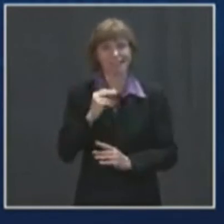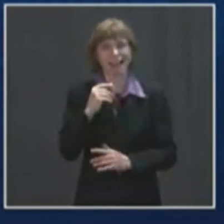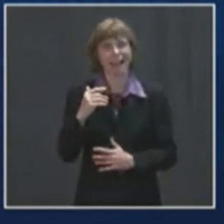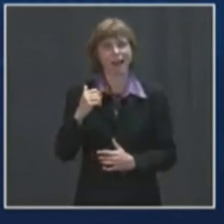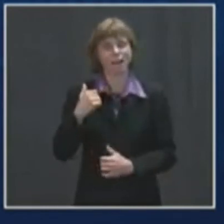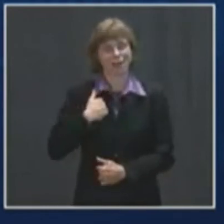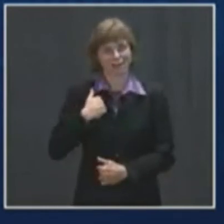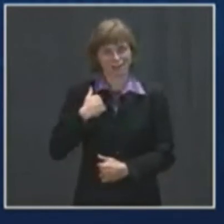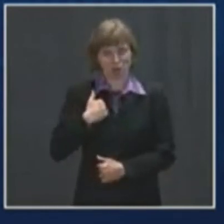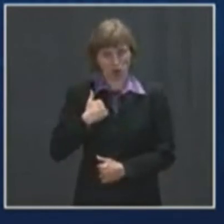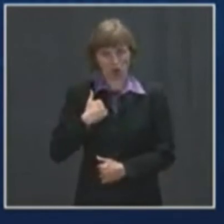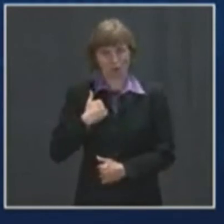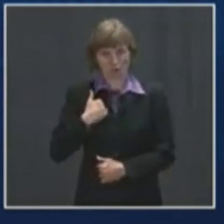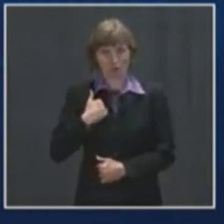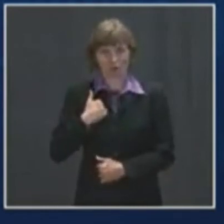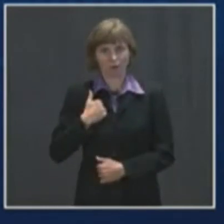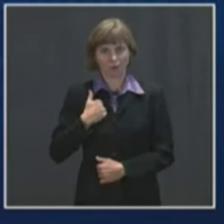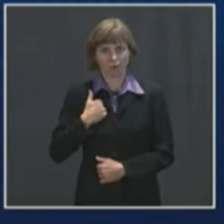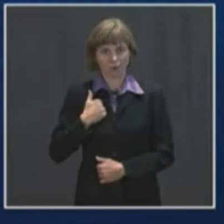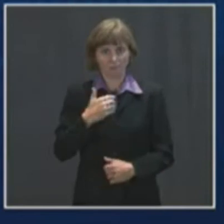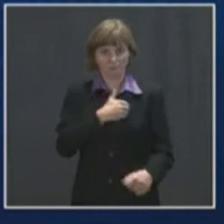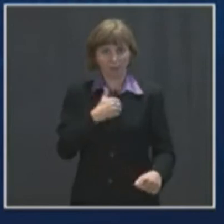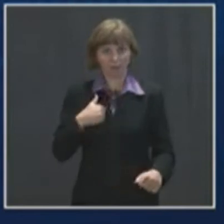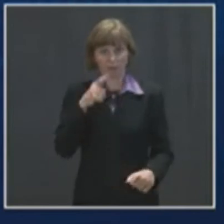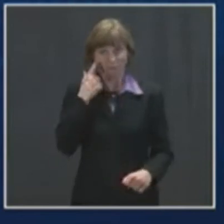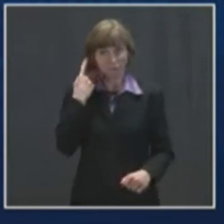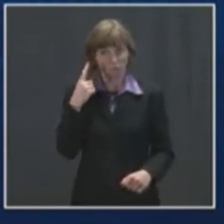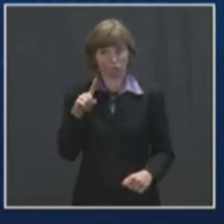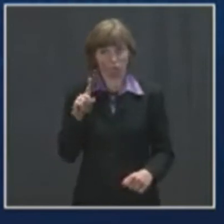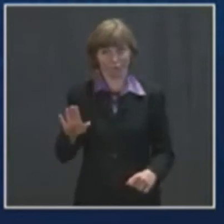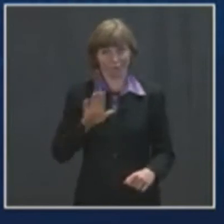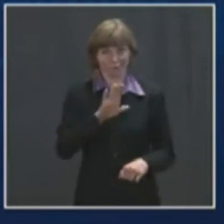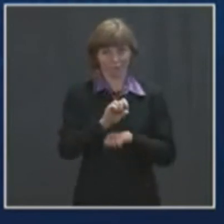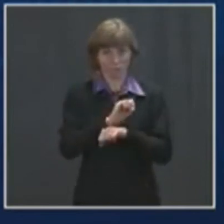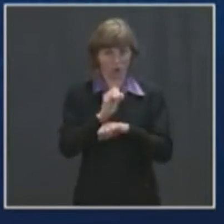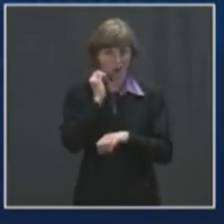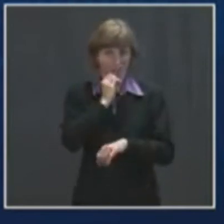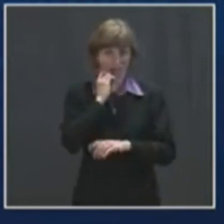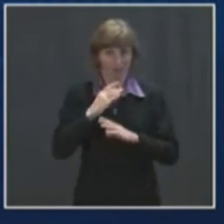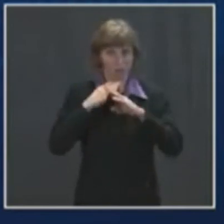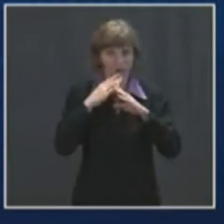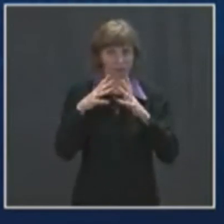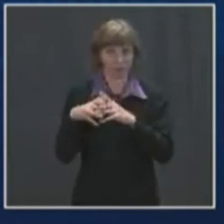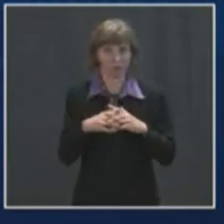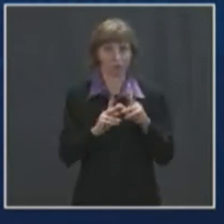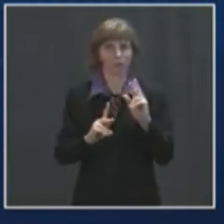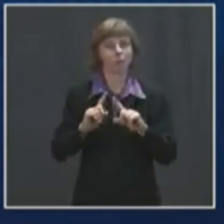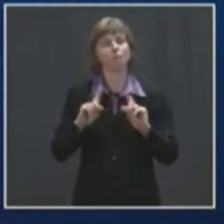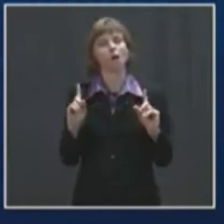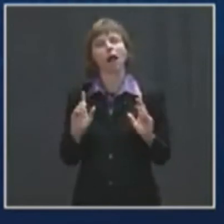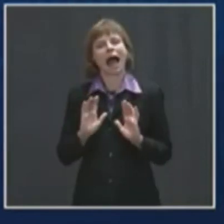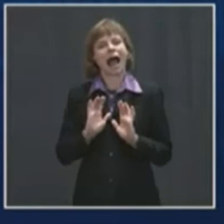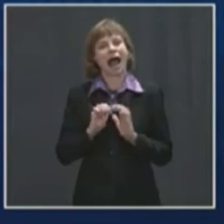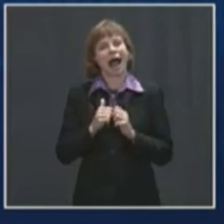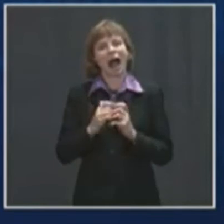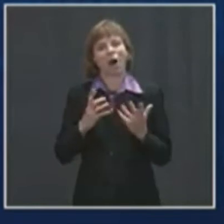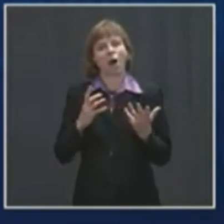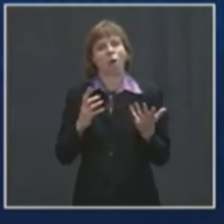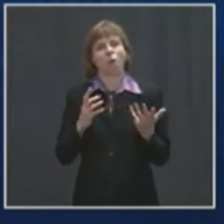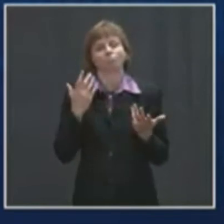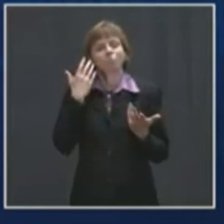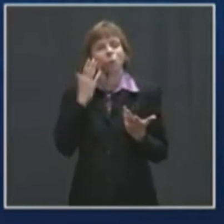for the work they do every day protecting the American people. But in terms of what format the event will take, we're not quite